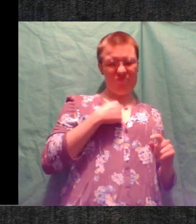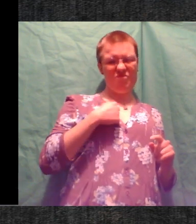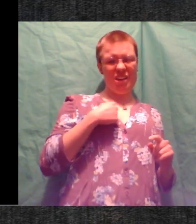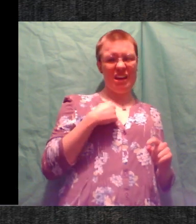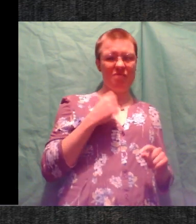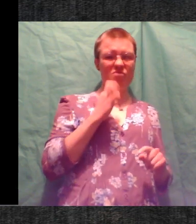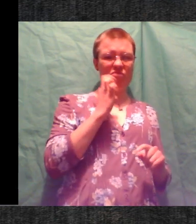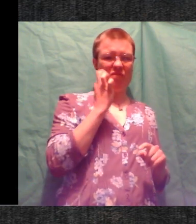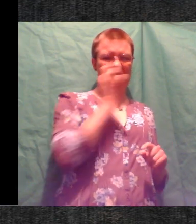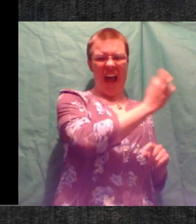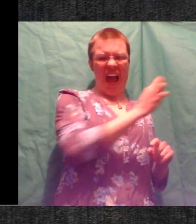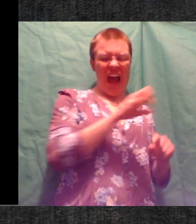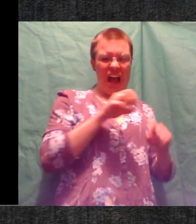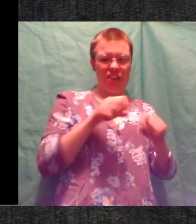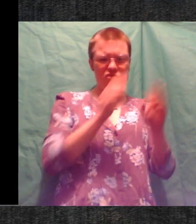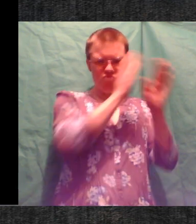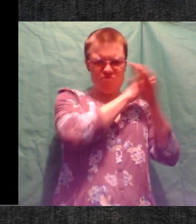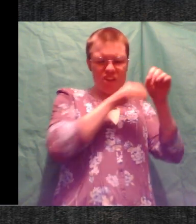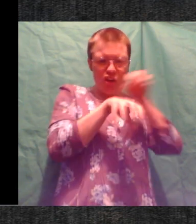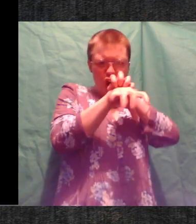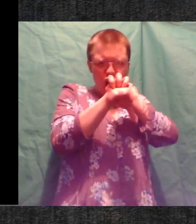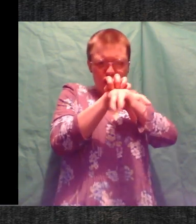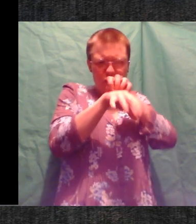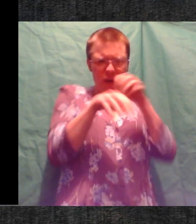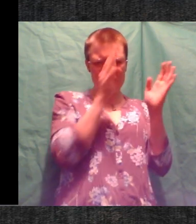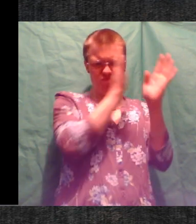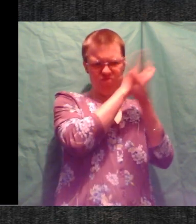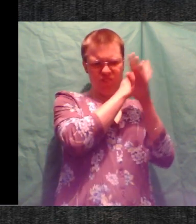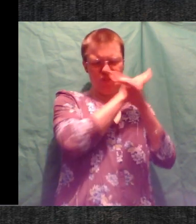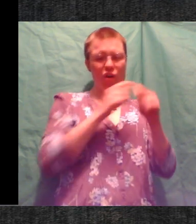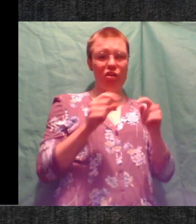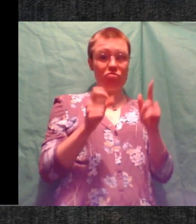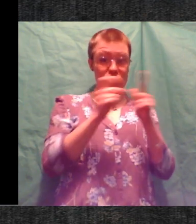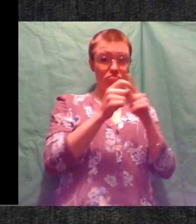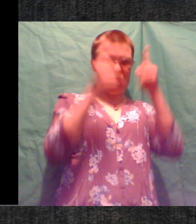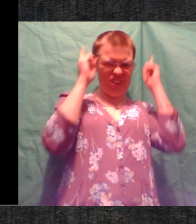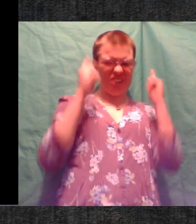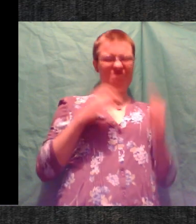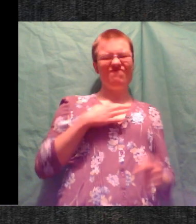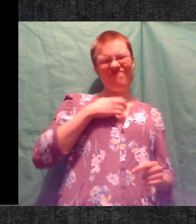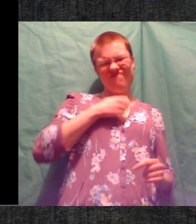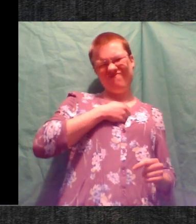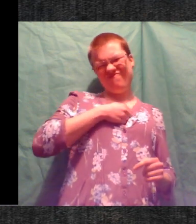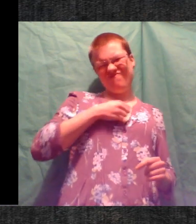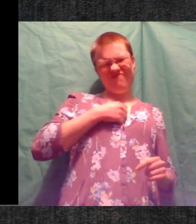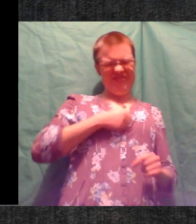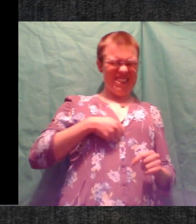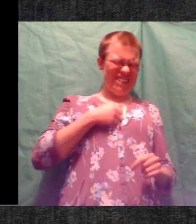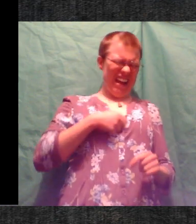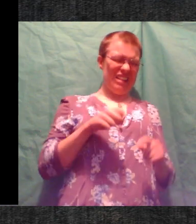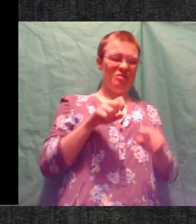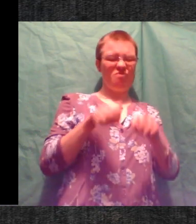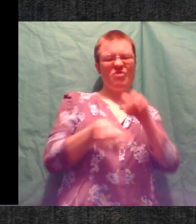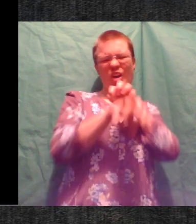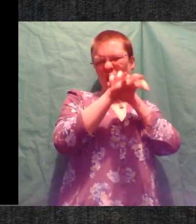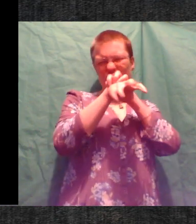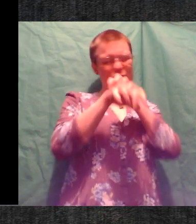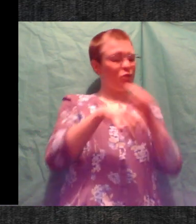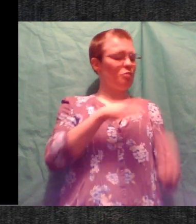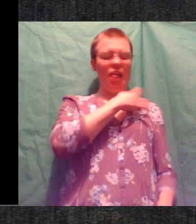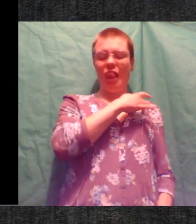Octopus disguise himself as the DARPA chief. Unfortunately, Octopus didn't survive the